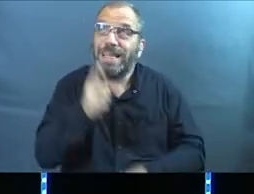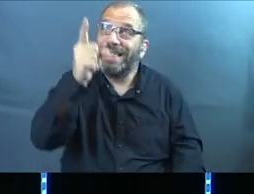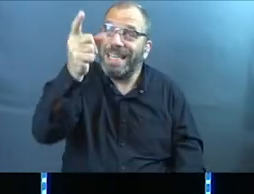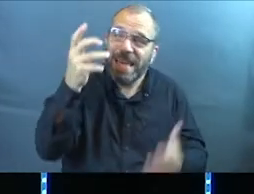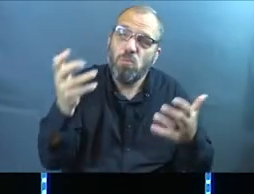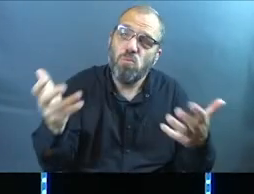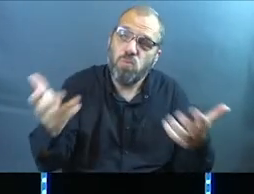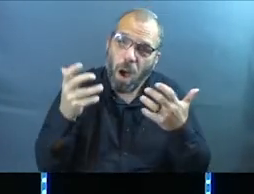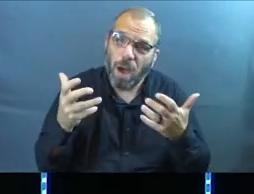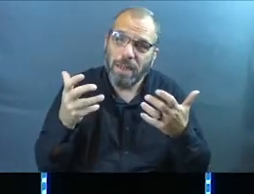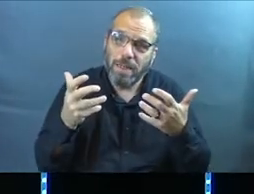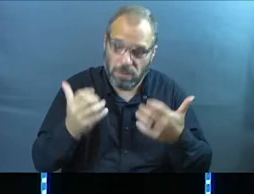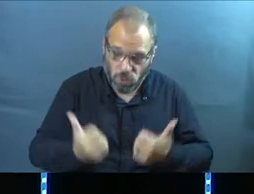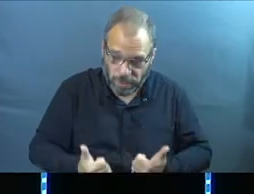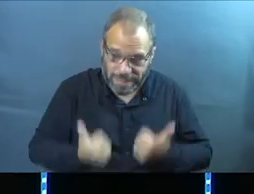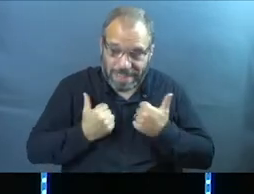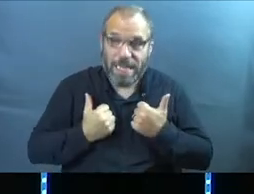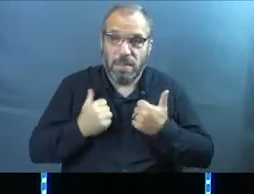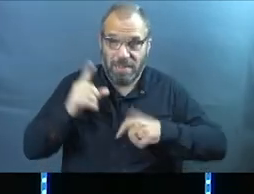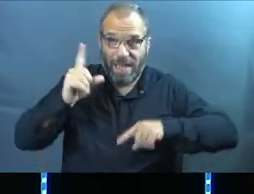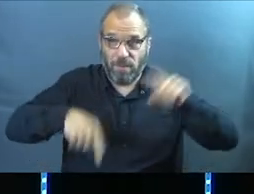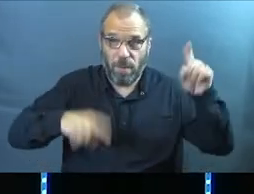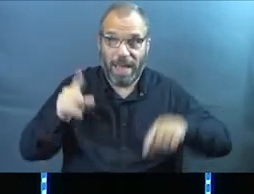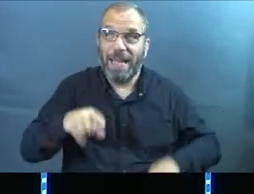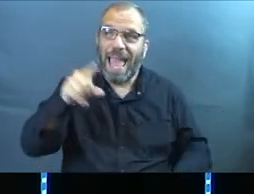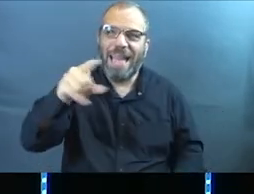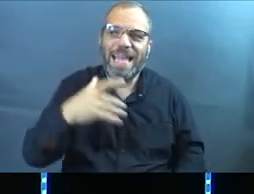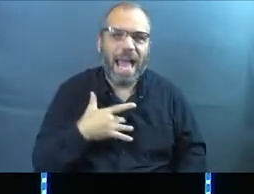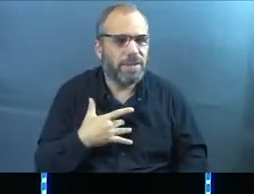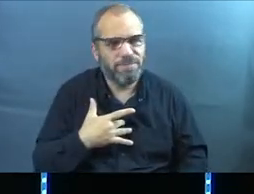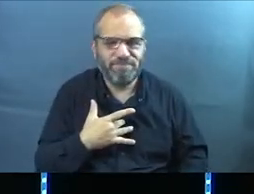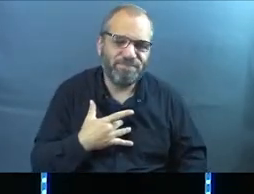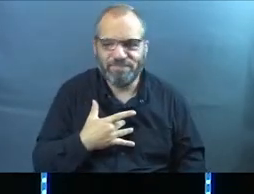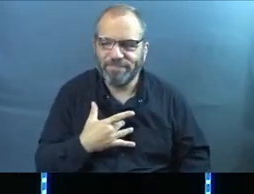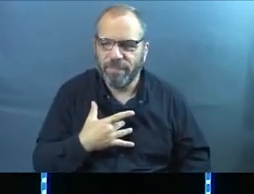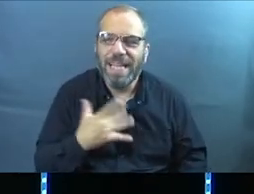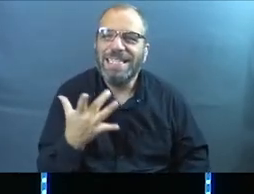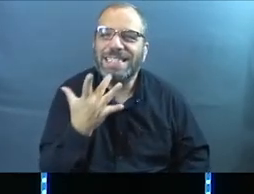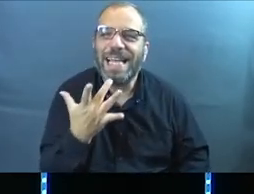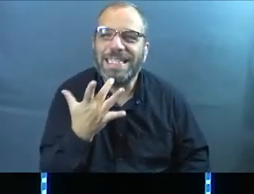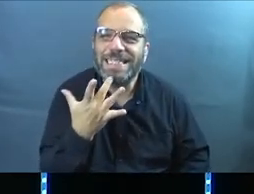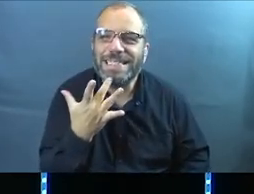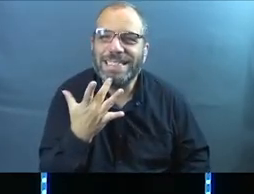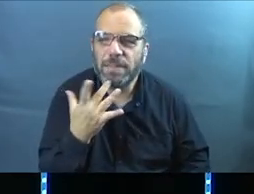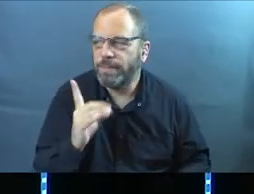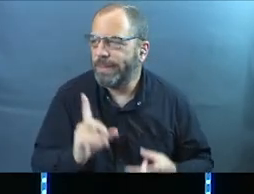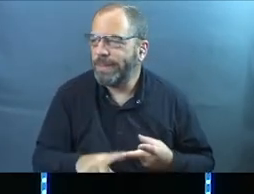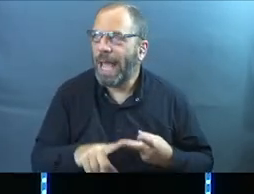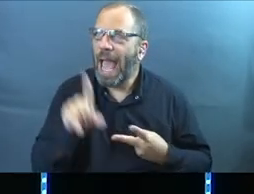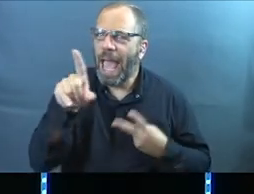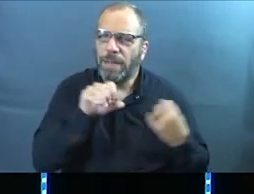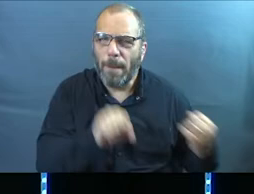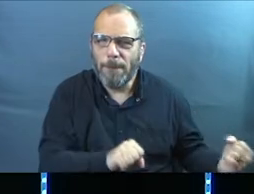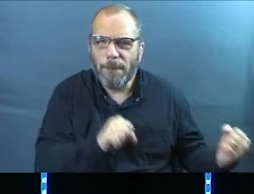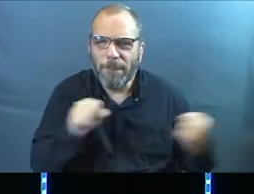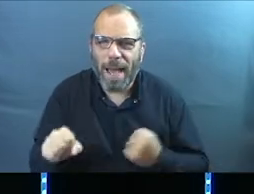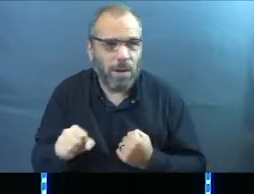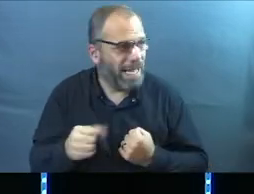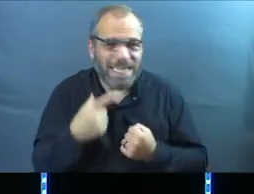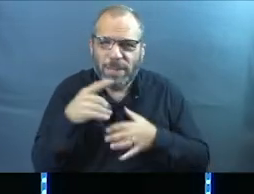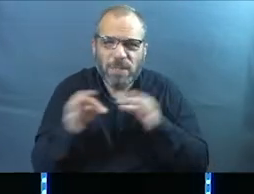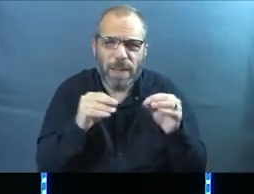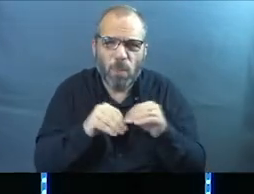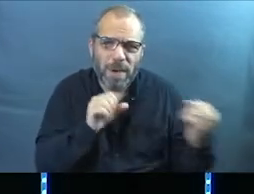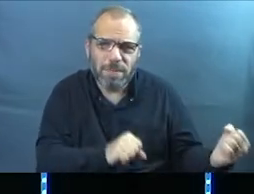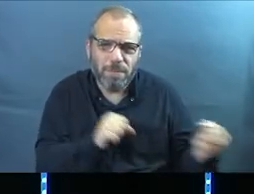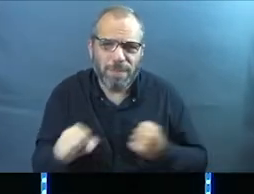wanted that variety to exist, and he actually has taste, amen? He has taste, and he has power. And can I tell you a little bit more about